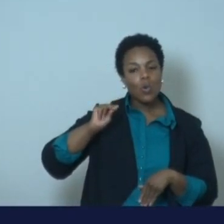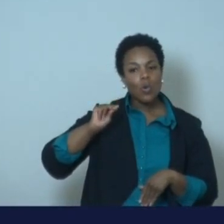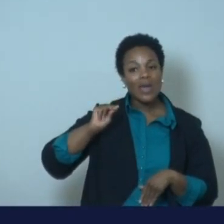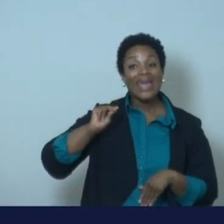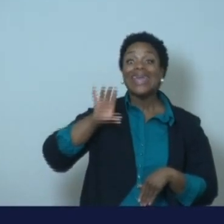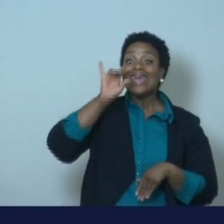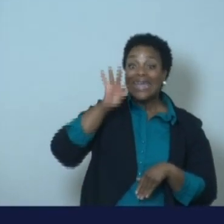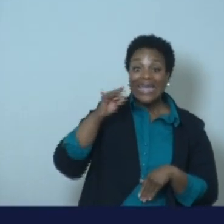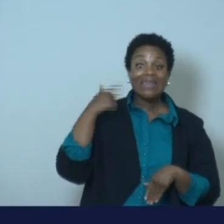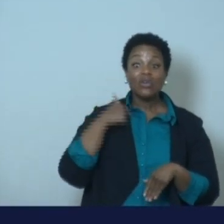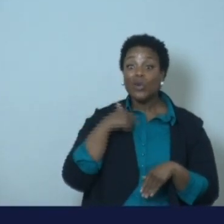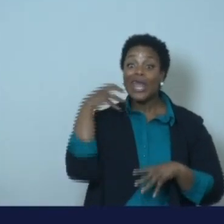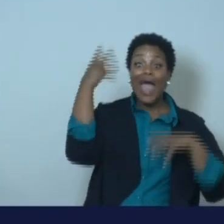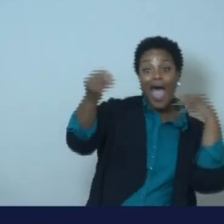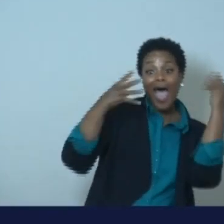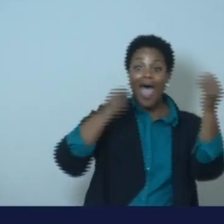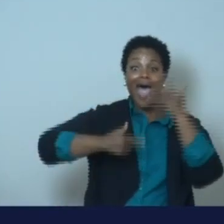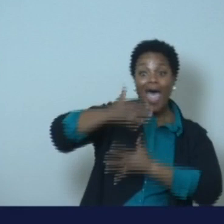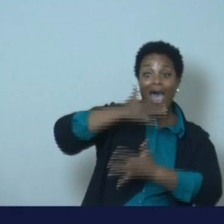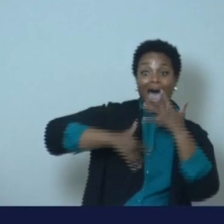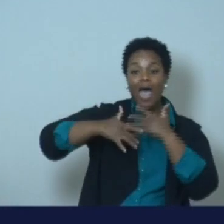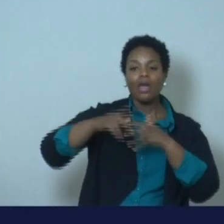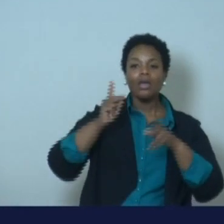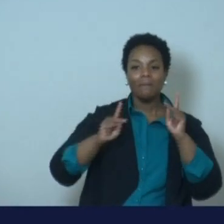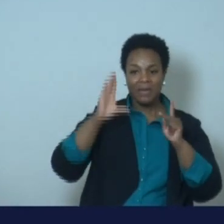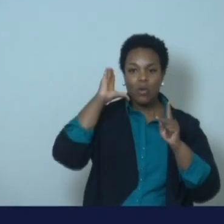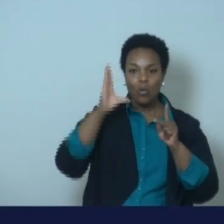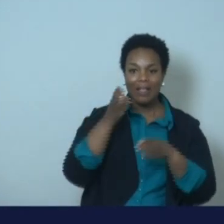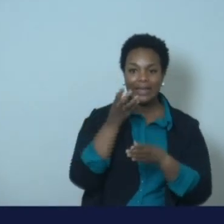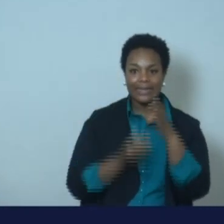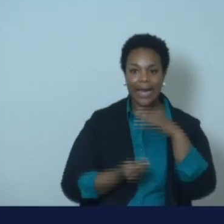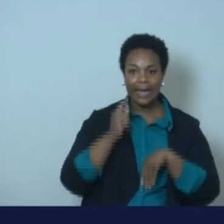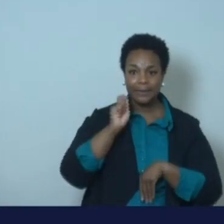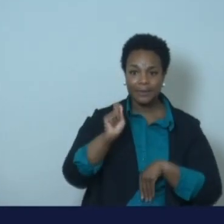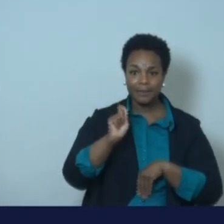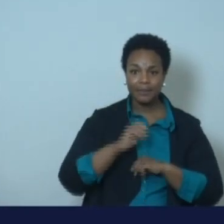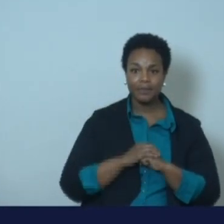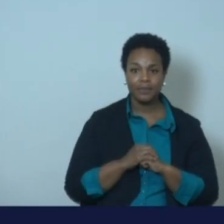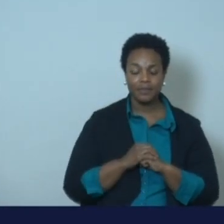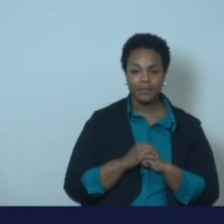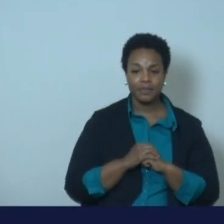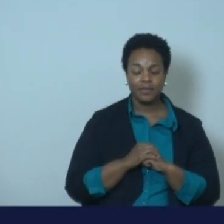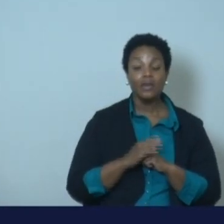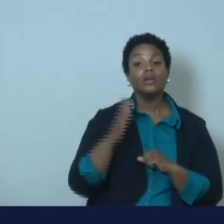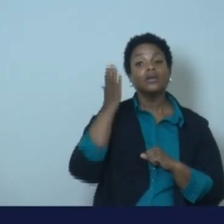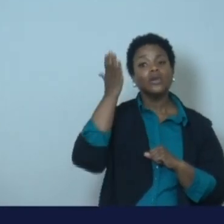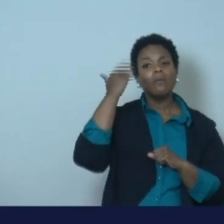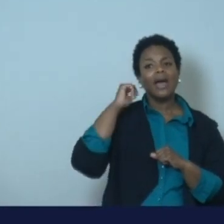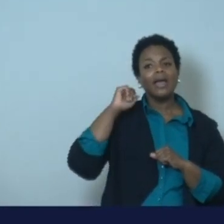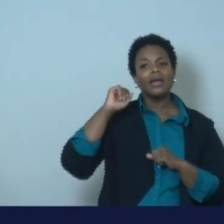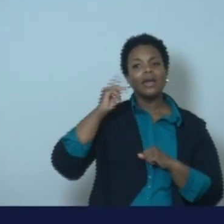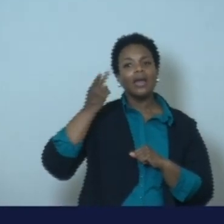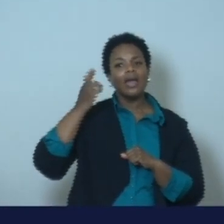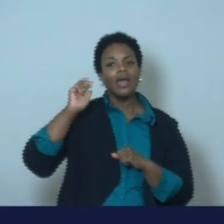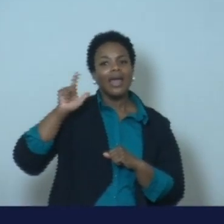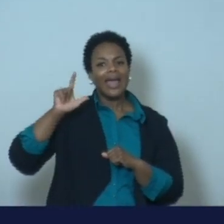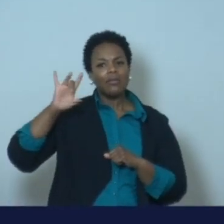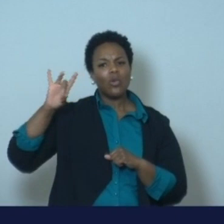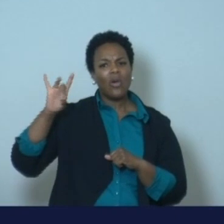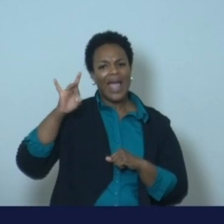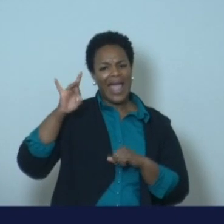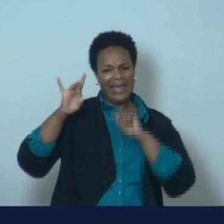people die. So on April 8th, we got asked a lot of questions because there was a widely